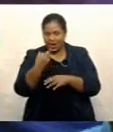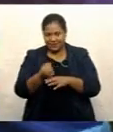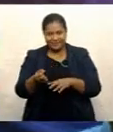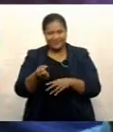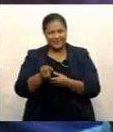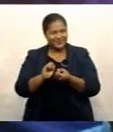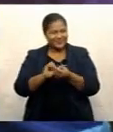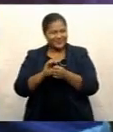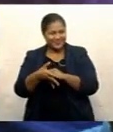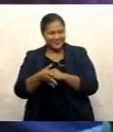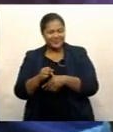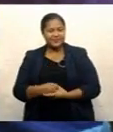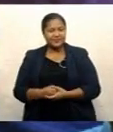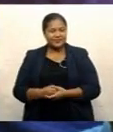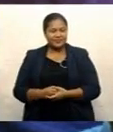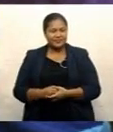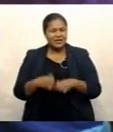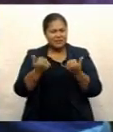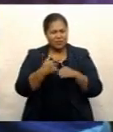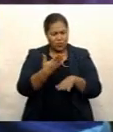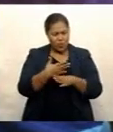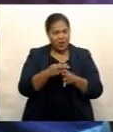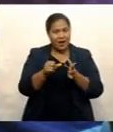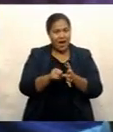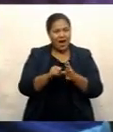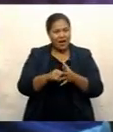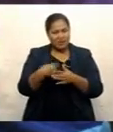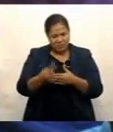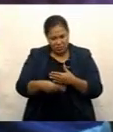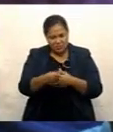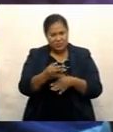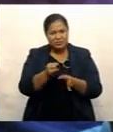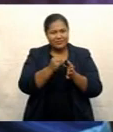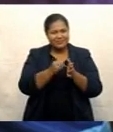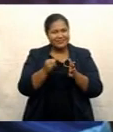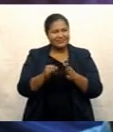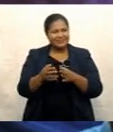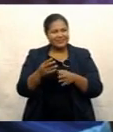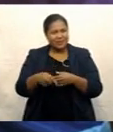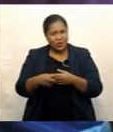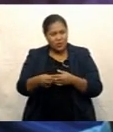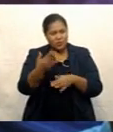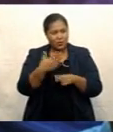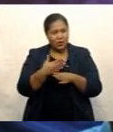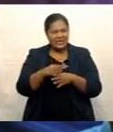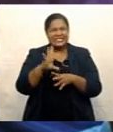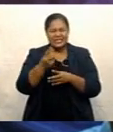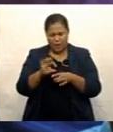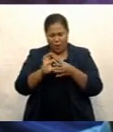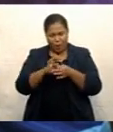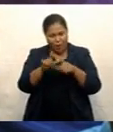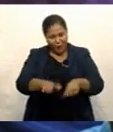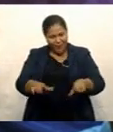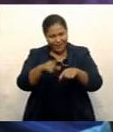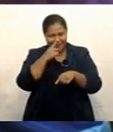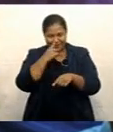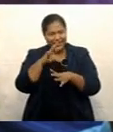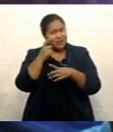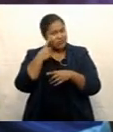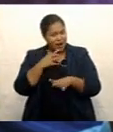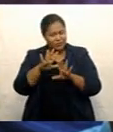crisis. Many are working hard to get the mill running. Some of our very own local people trying to stop